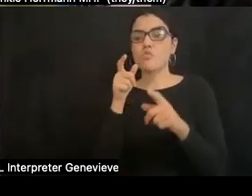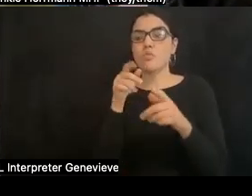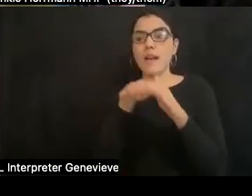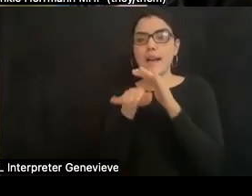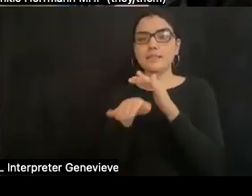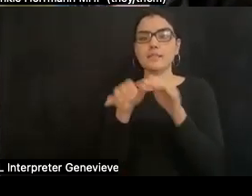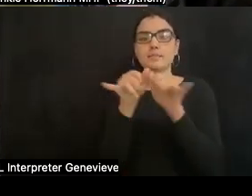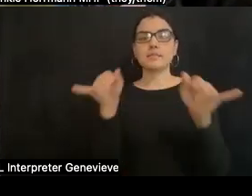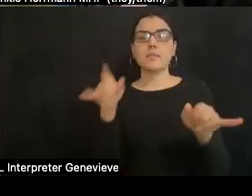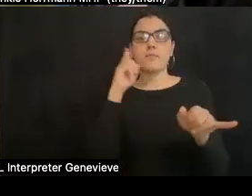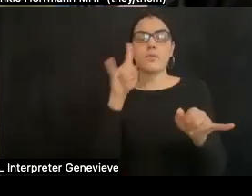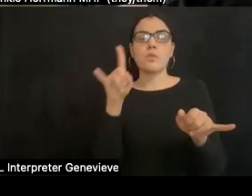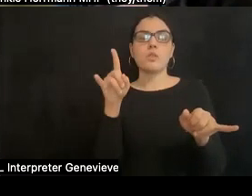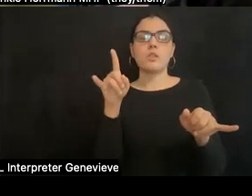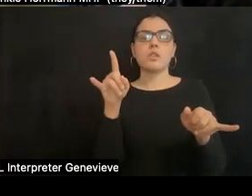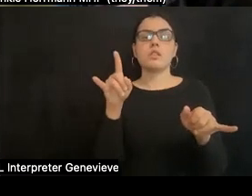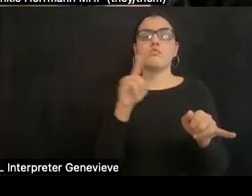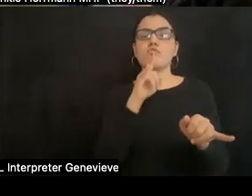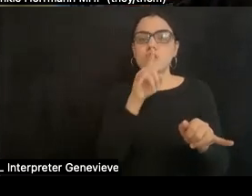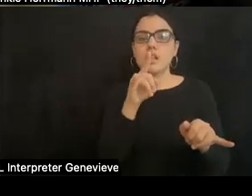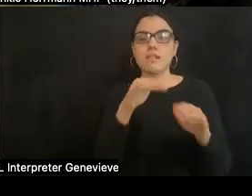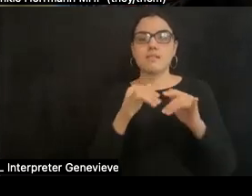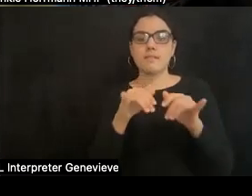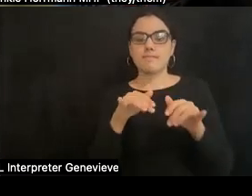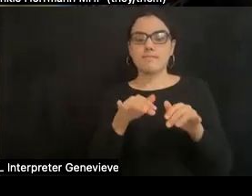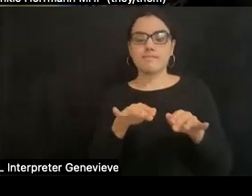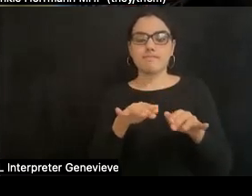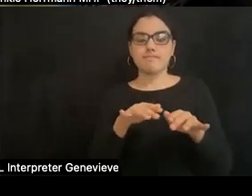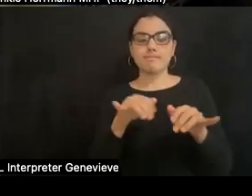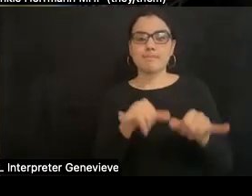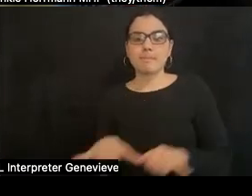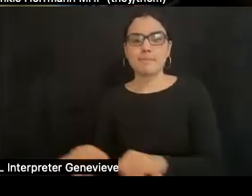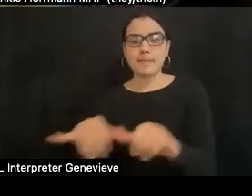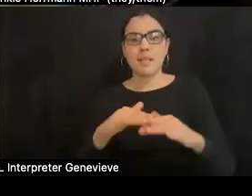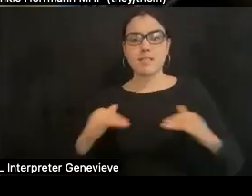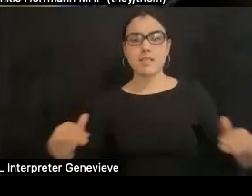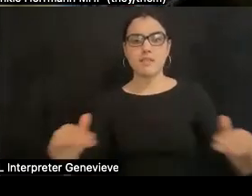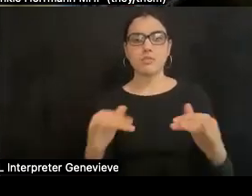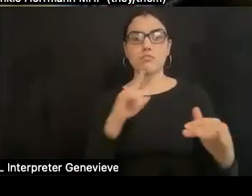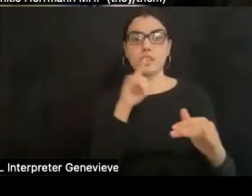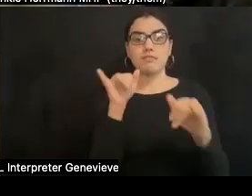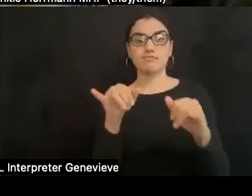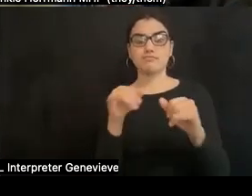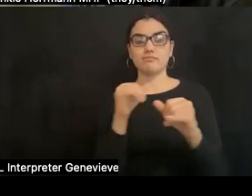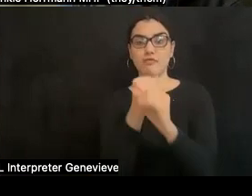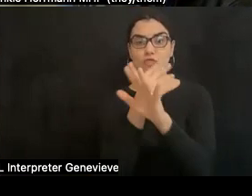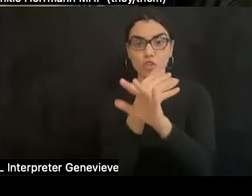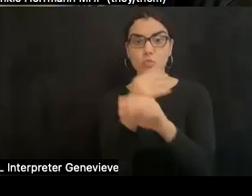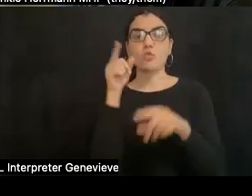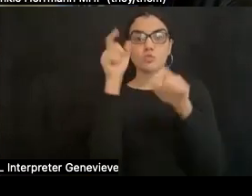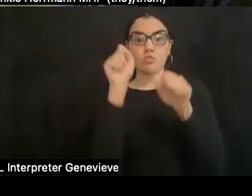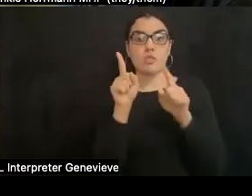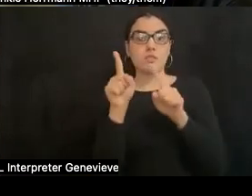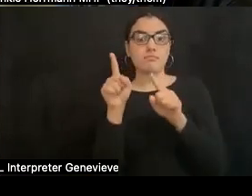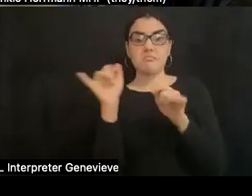more on the ground, like grassroots level. We do these all virtually. You can attend, it's just like attending today.